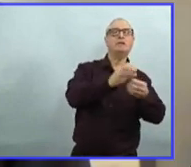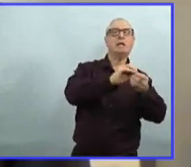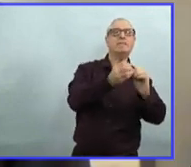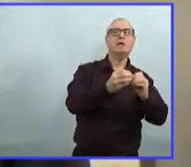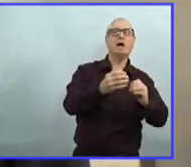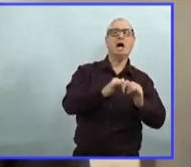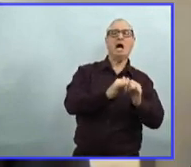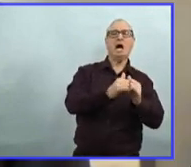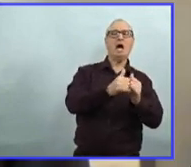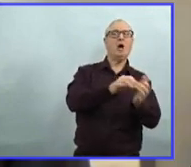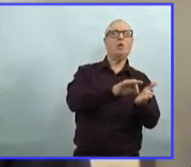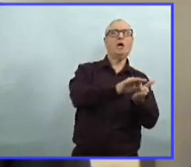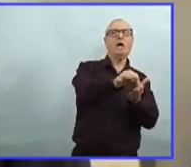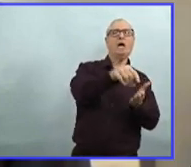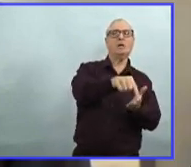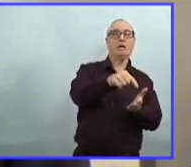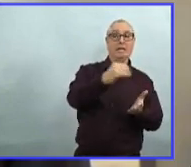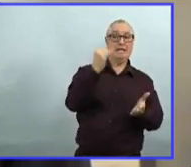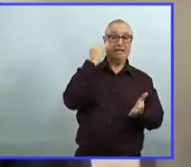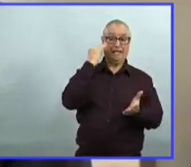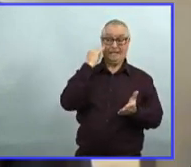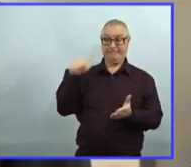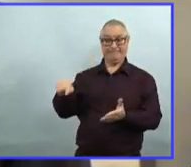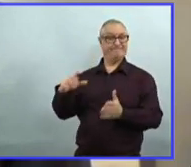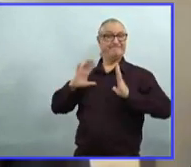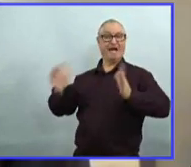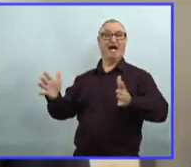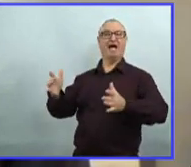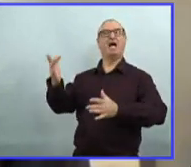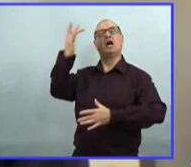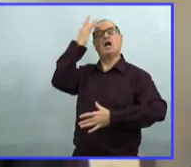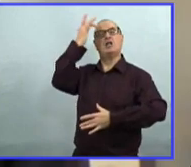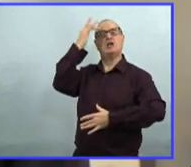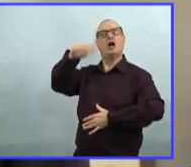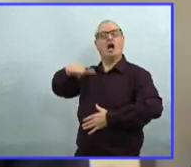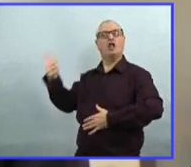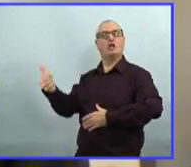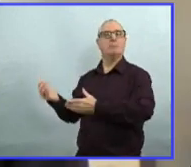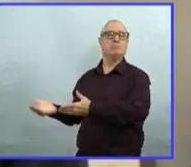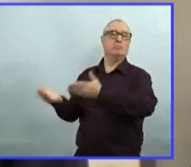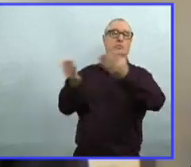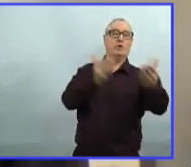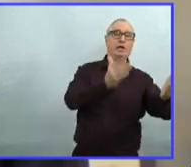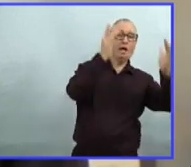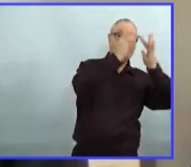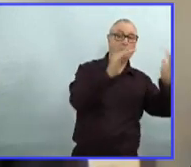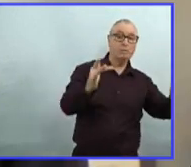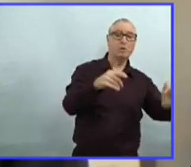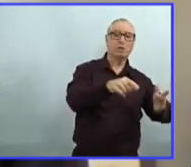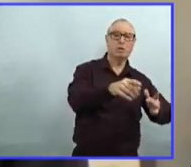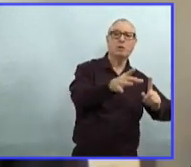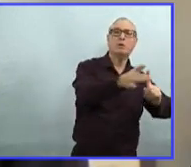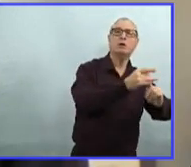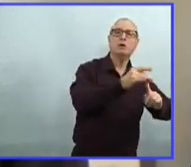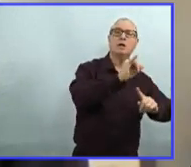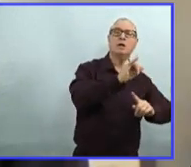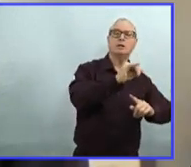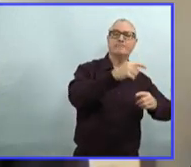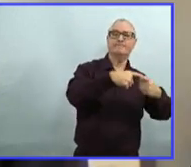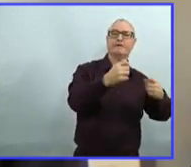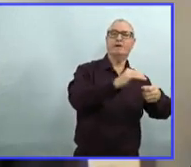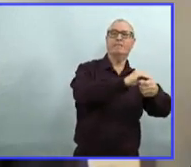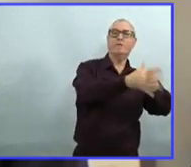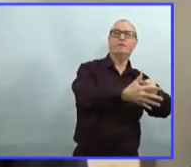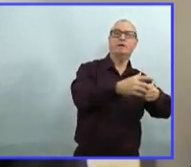hospital admissions is sometimes challenging because we sometimes do see that people admitted for other